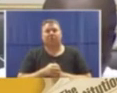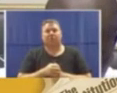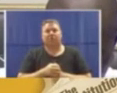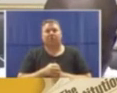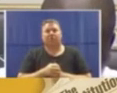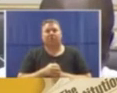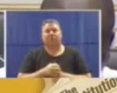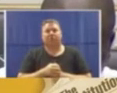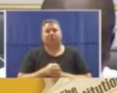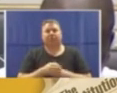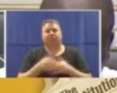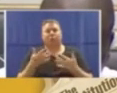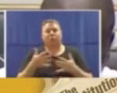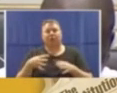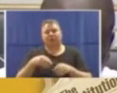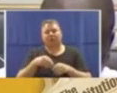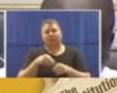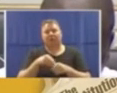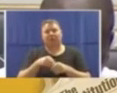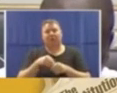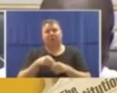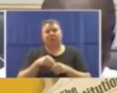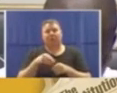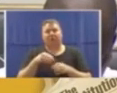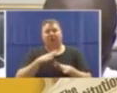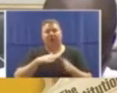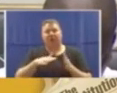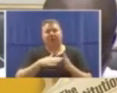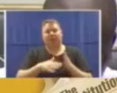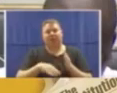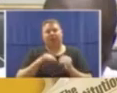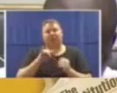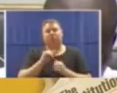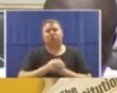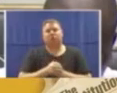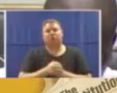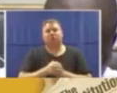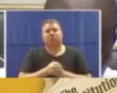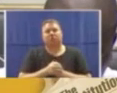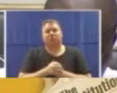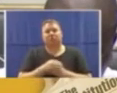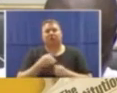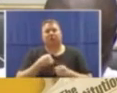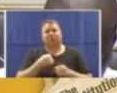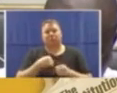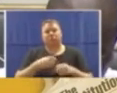institutional level. And I'm quite confident that that team is going to produce a good results.